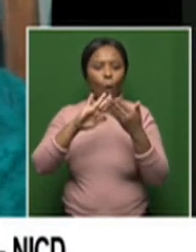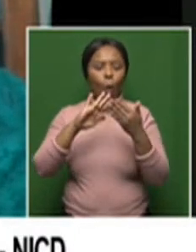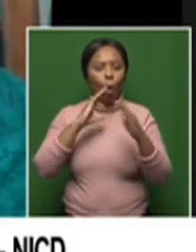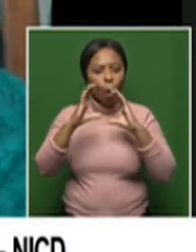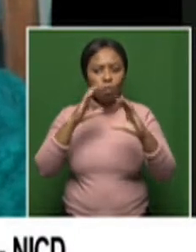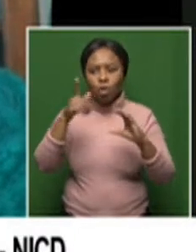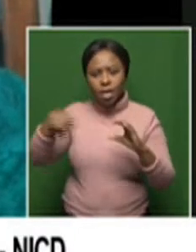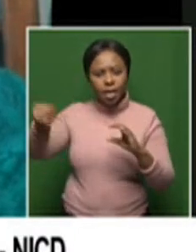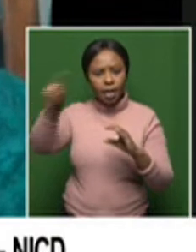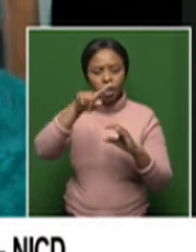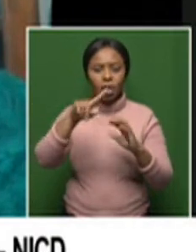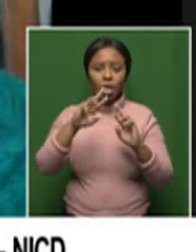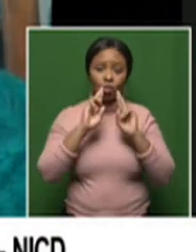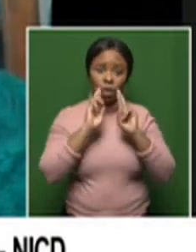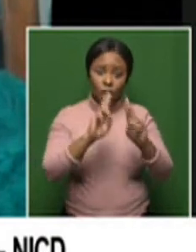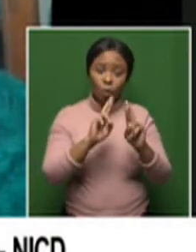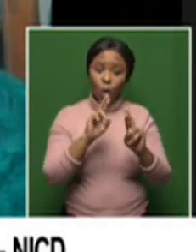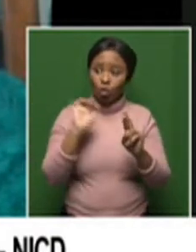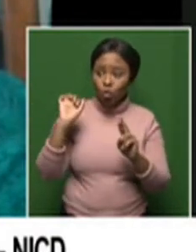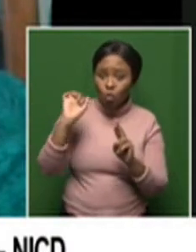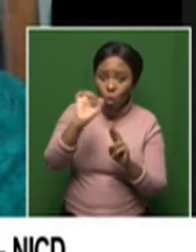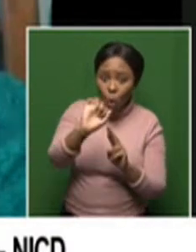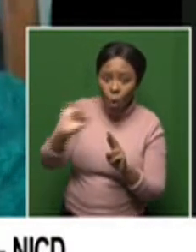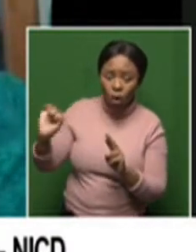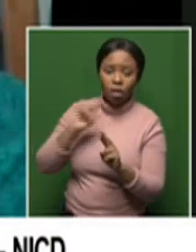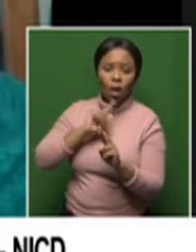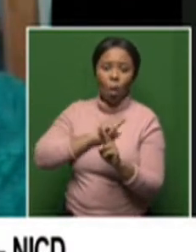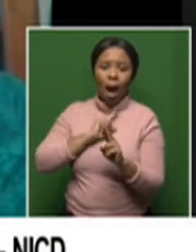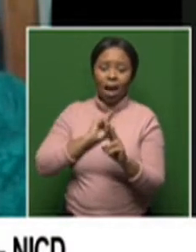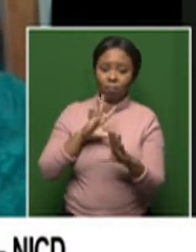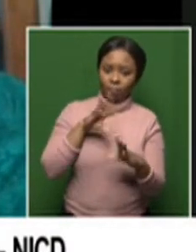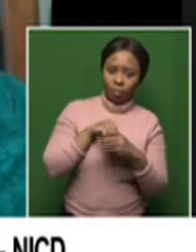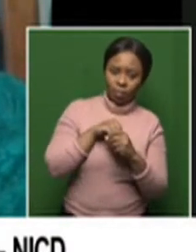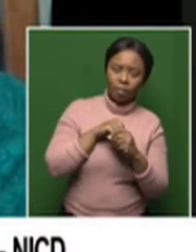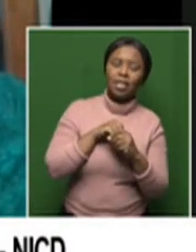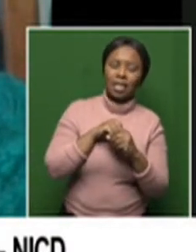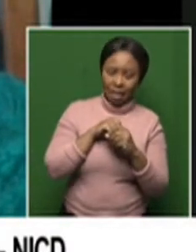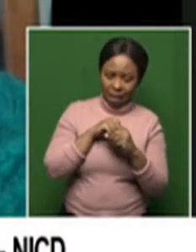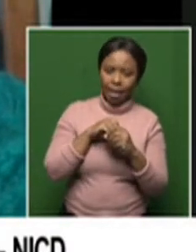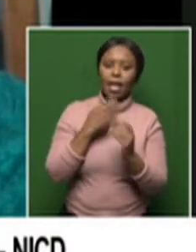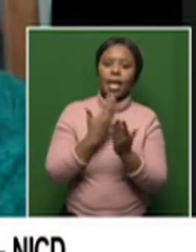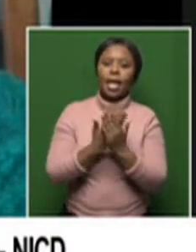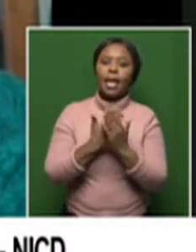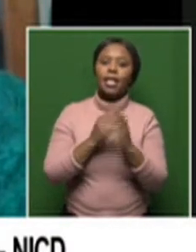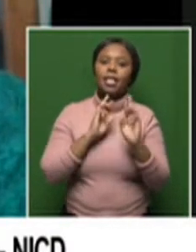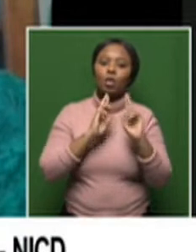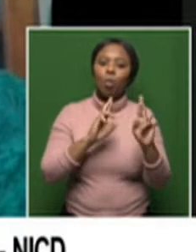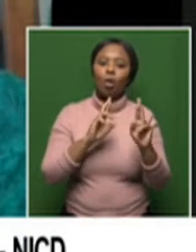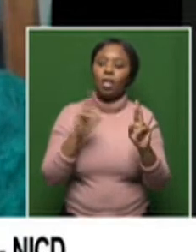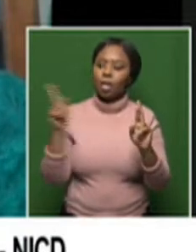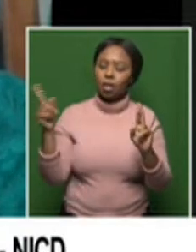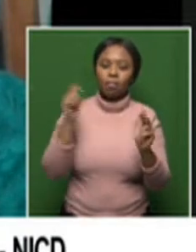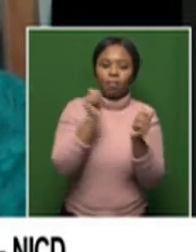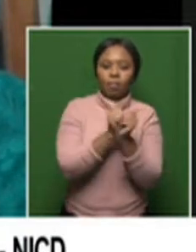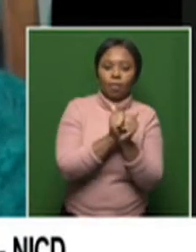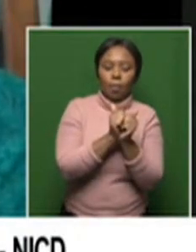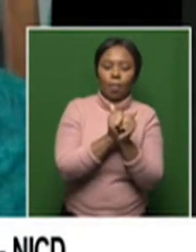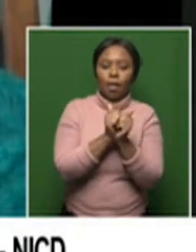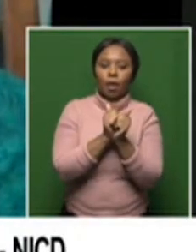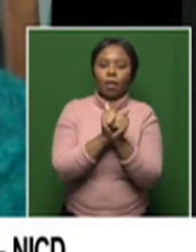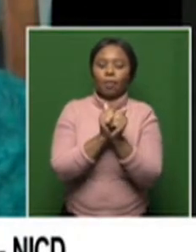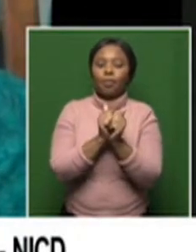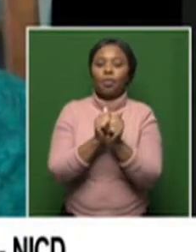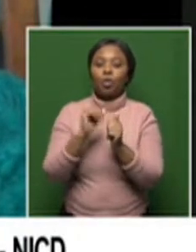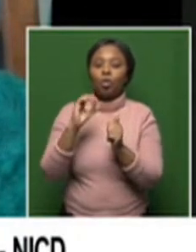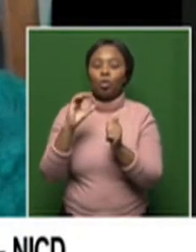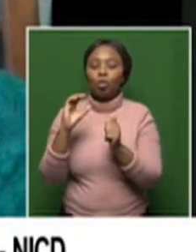listening, your response in this area, because as we are engaged, we can only work and have your response in it. Occupational health and safety